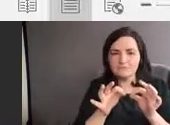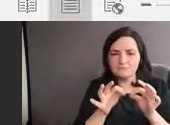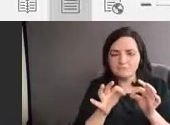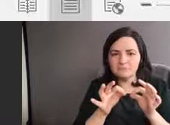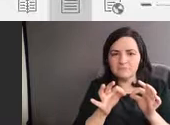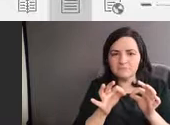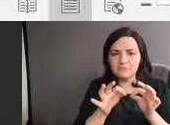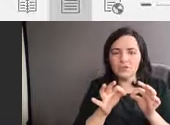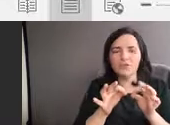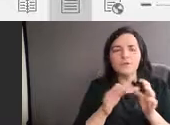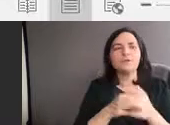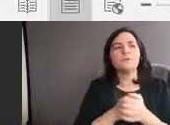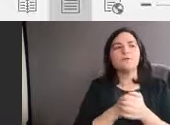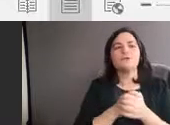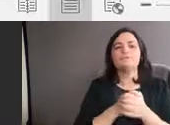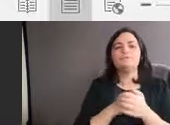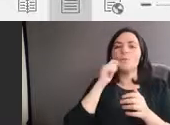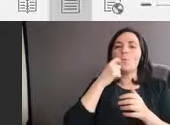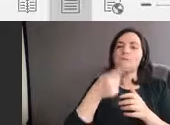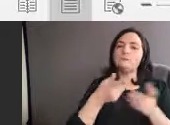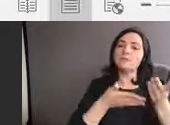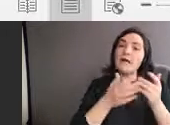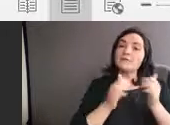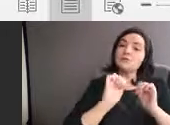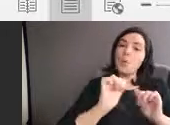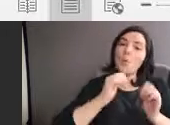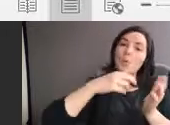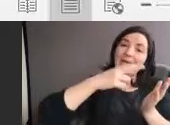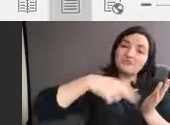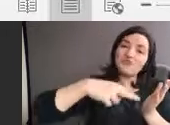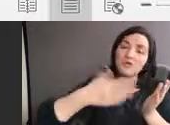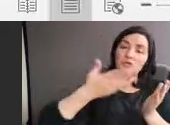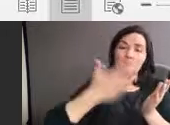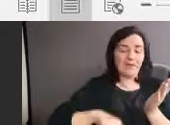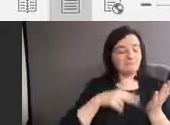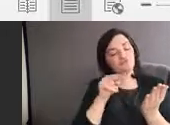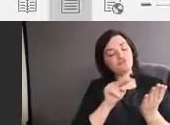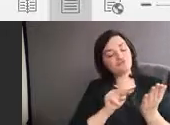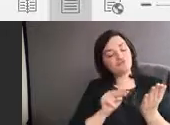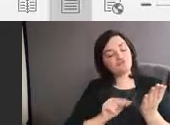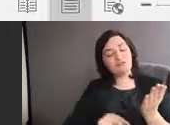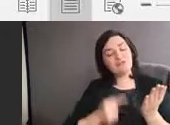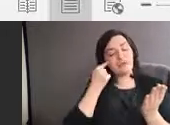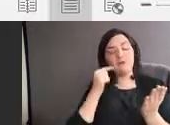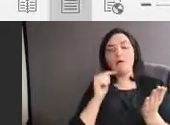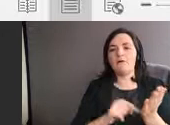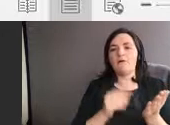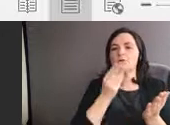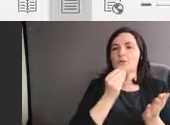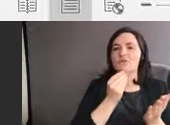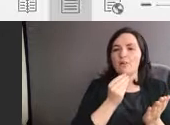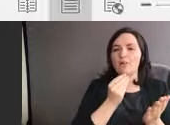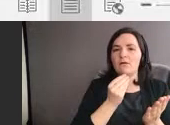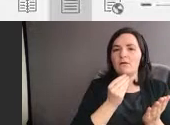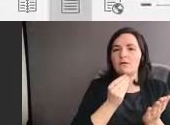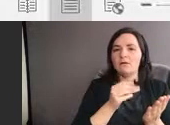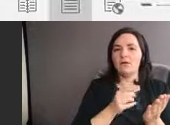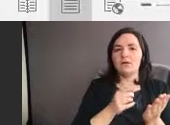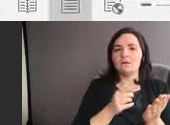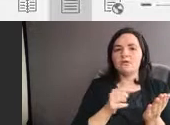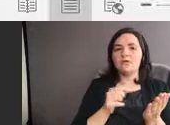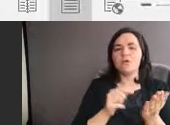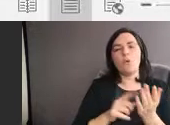You are going to talk about some of the literature that you've looked at to inform your